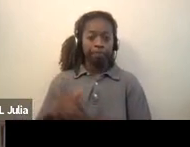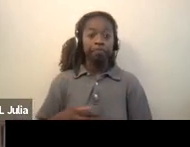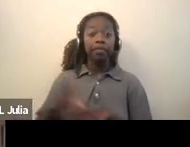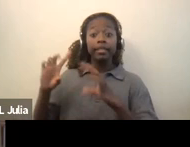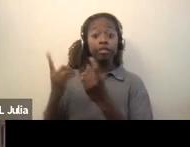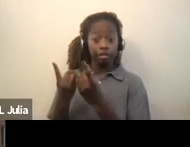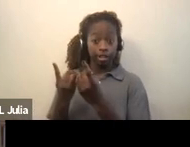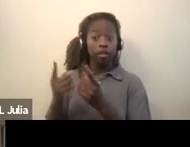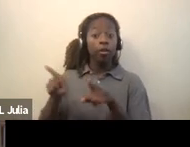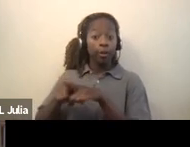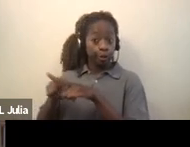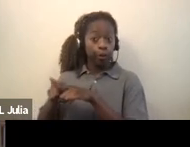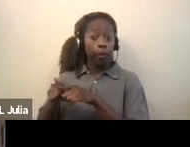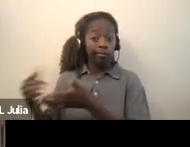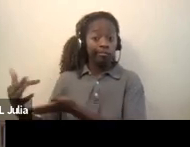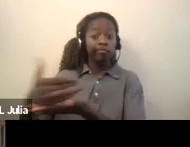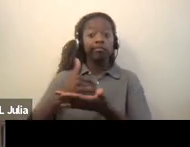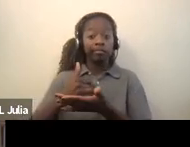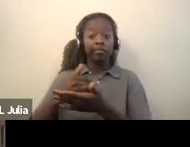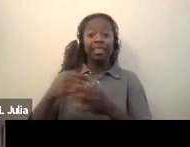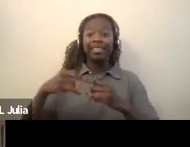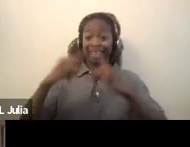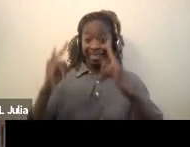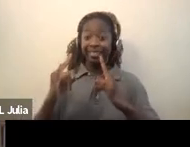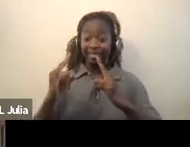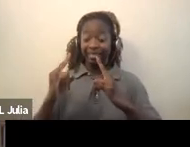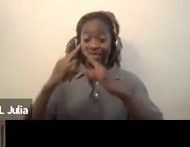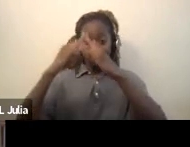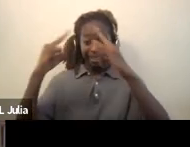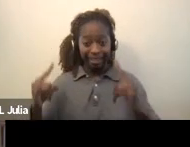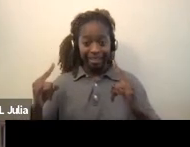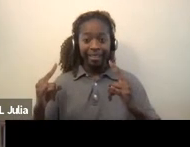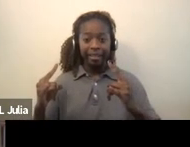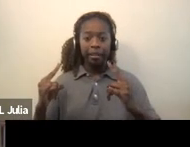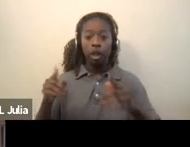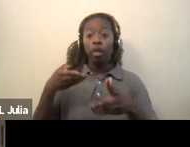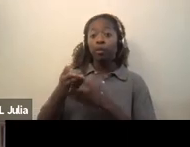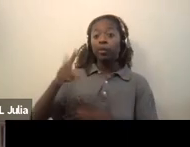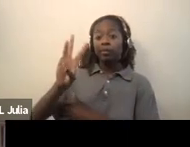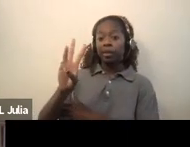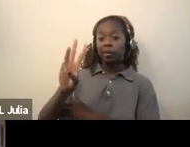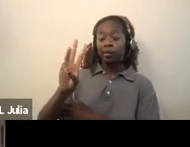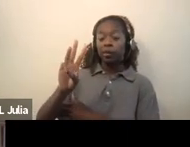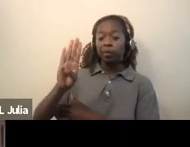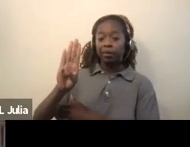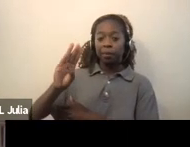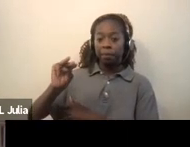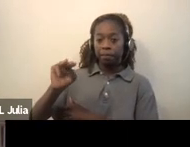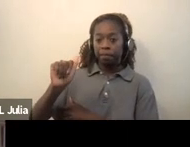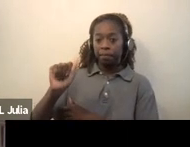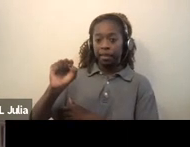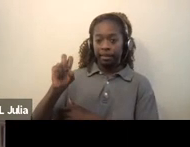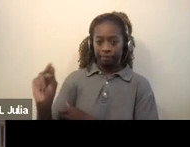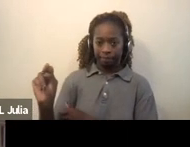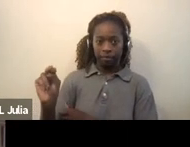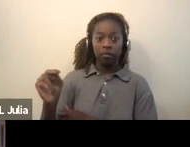procured pop-up tents 10 feet by 10 feet through wd mason each school that has opted to